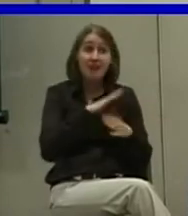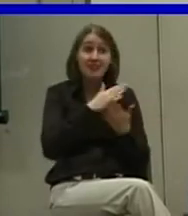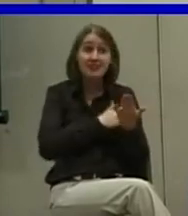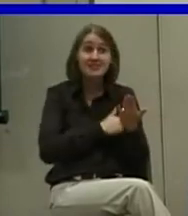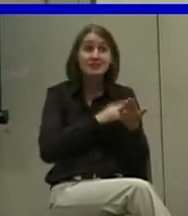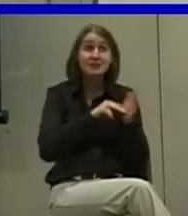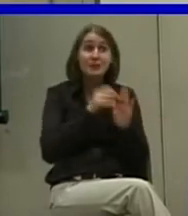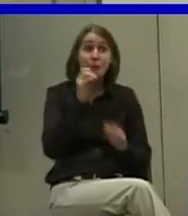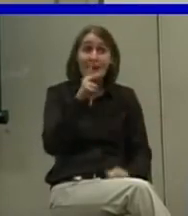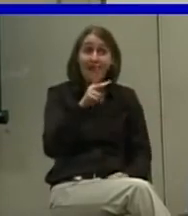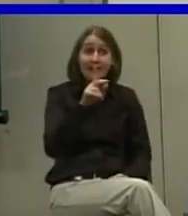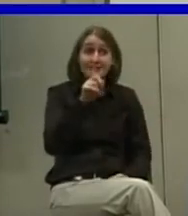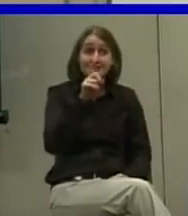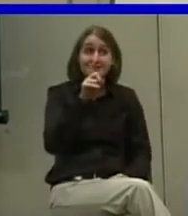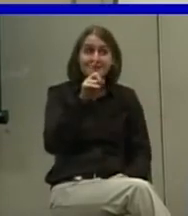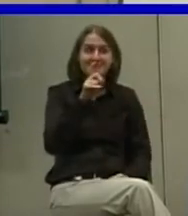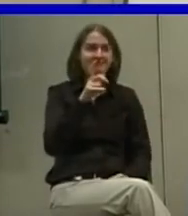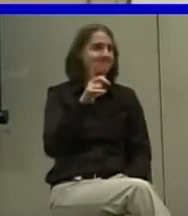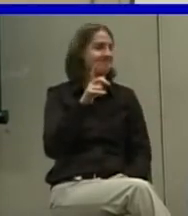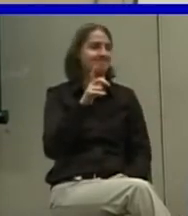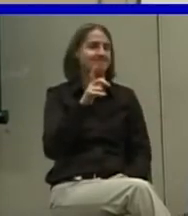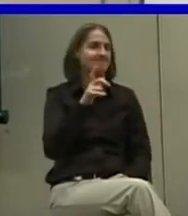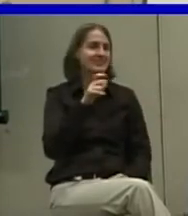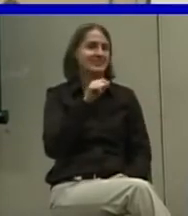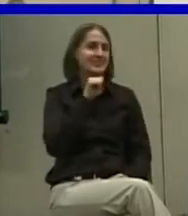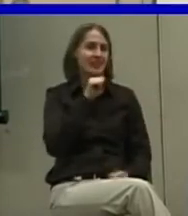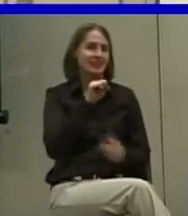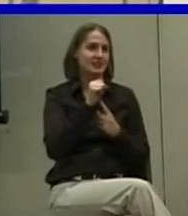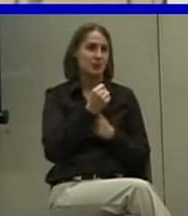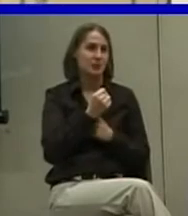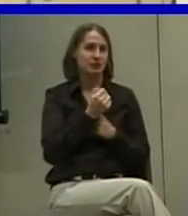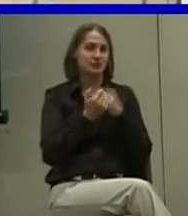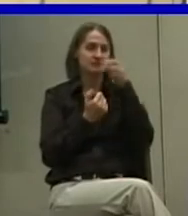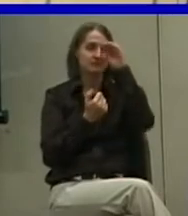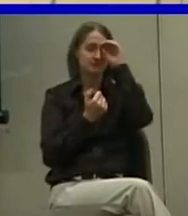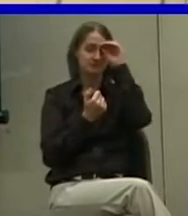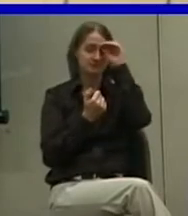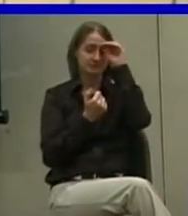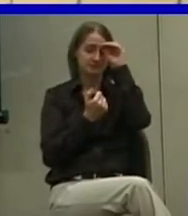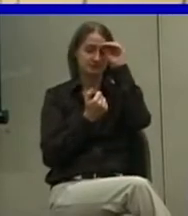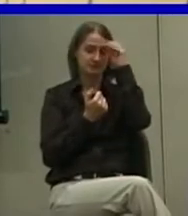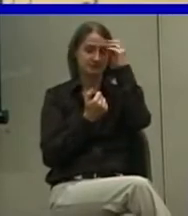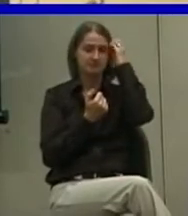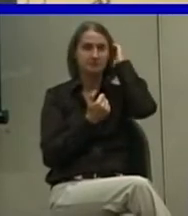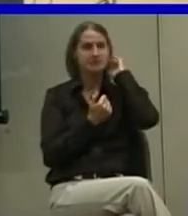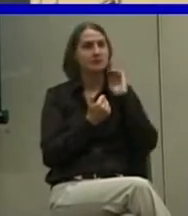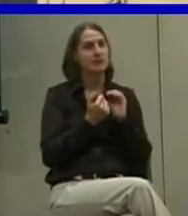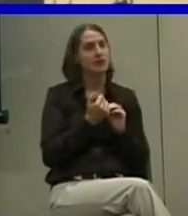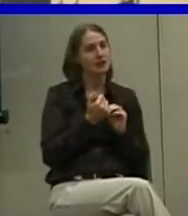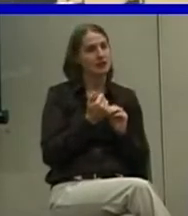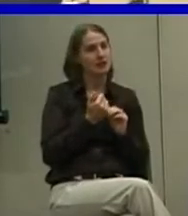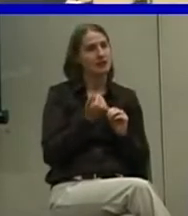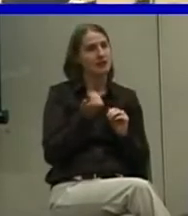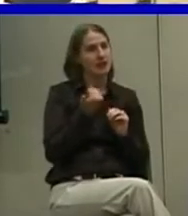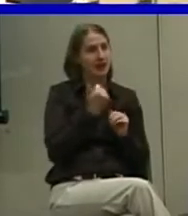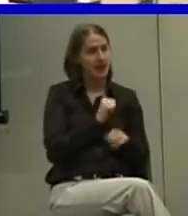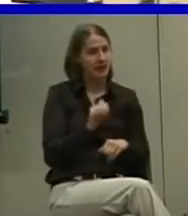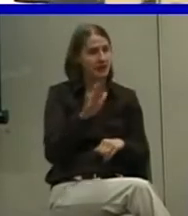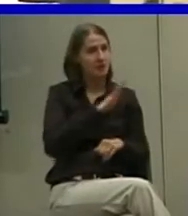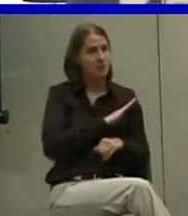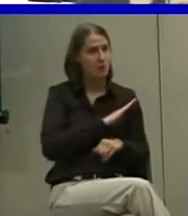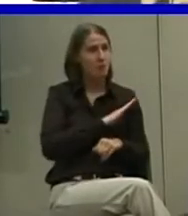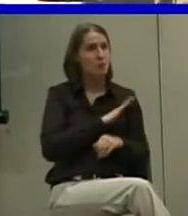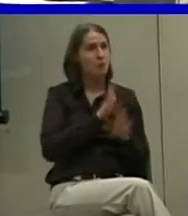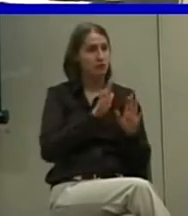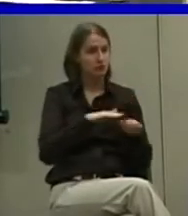okay, which is not going to be the case. And I'll tell you what, any of your kids that would generally gravitate